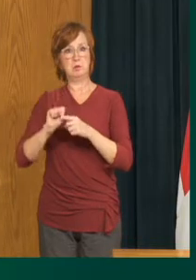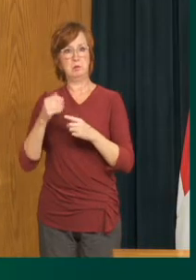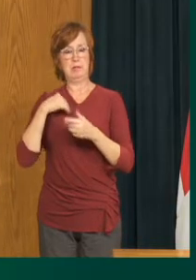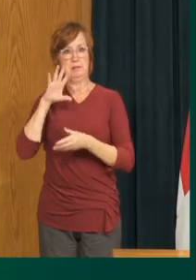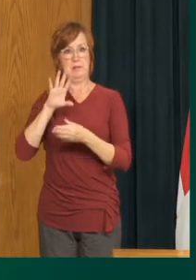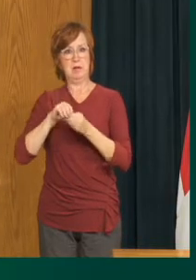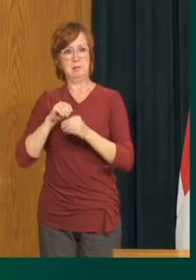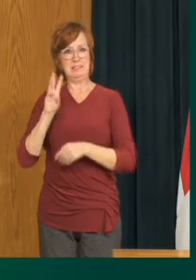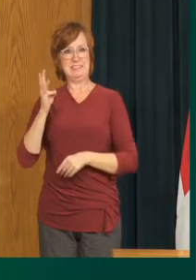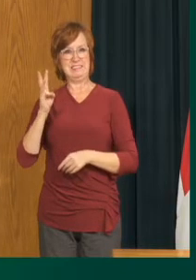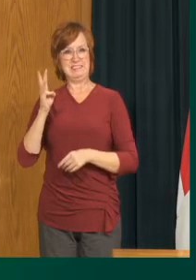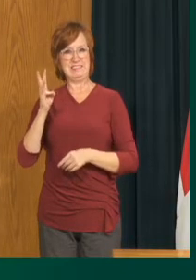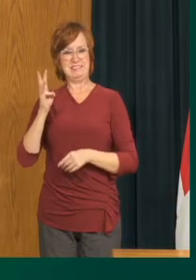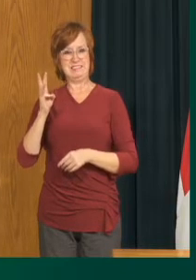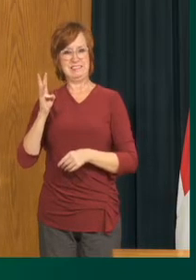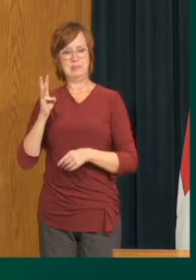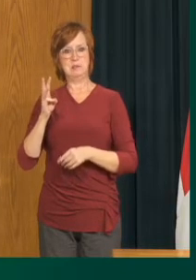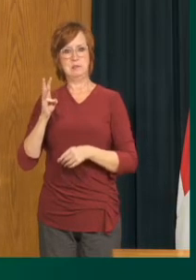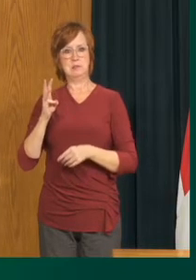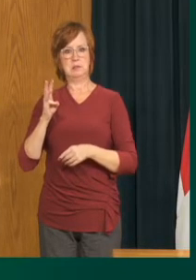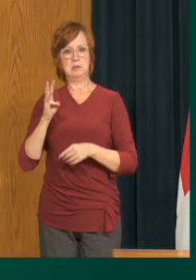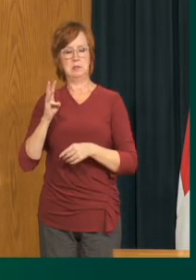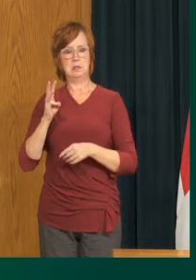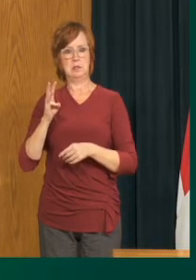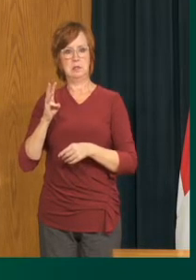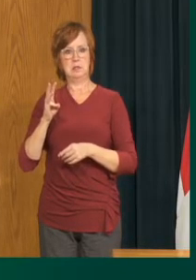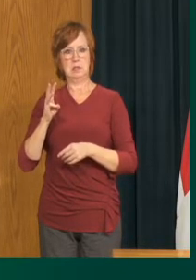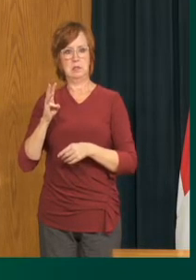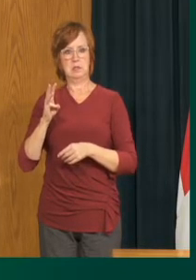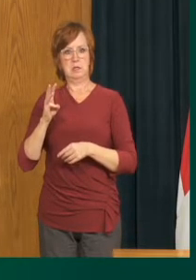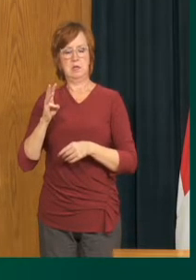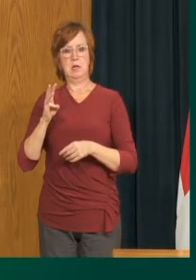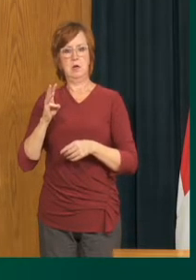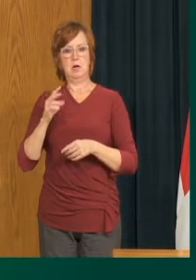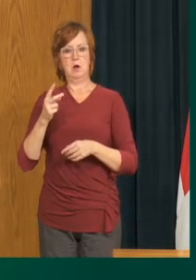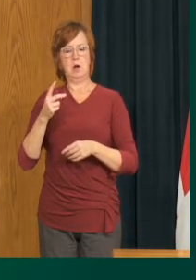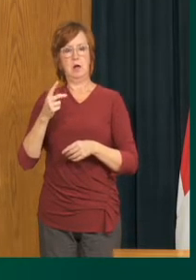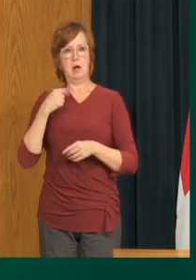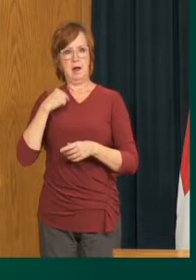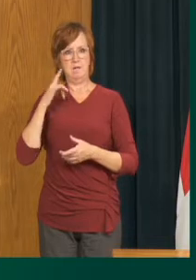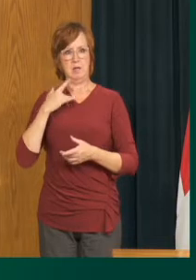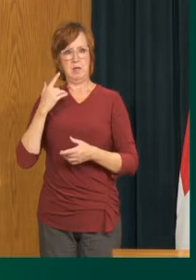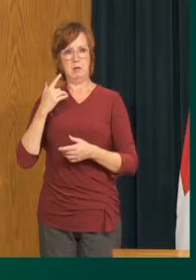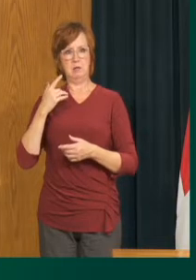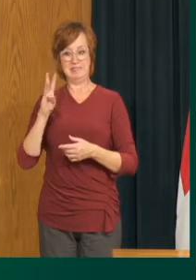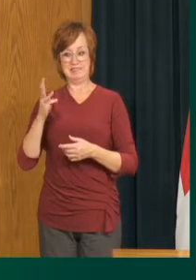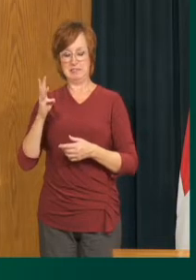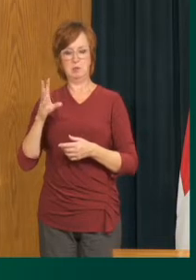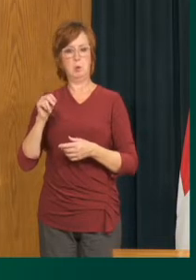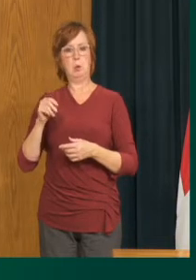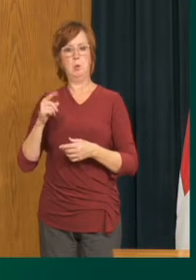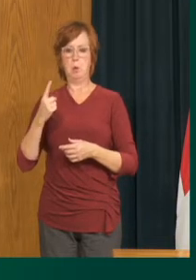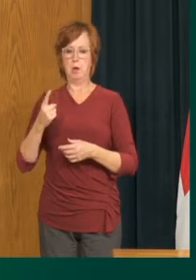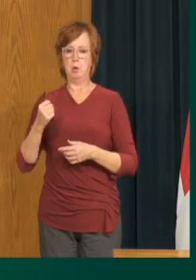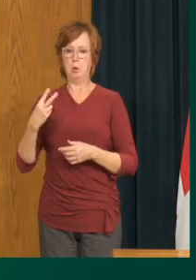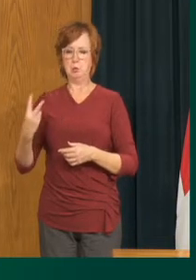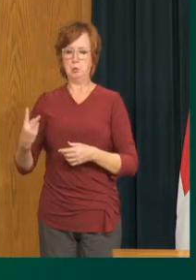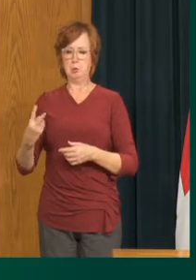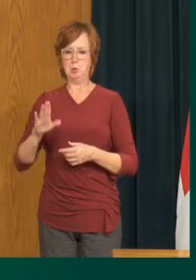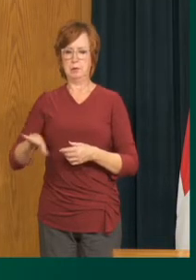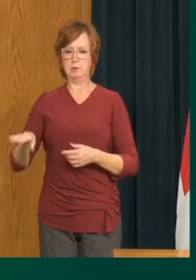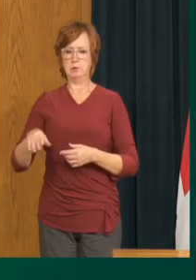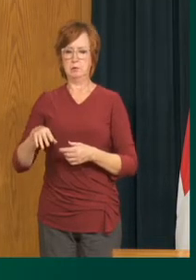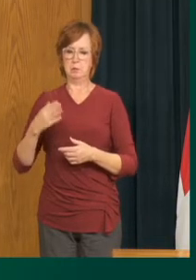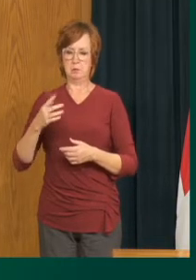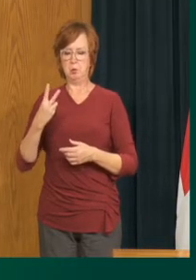2 children linked to a school who were linked to that gathering. So again, this speaks to the fact that you get multiple chains of transmission and